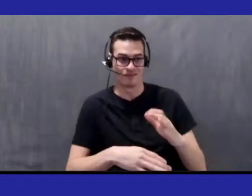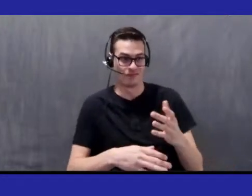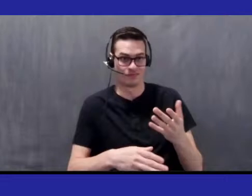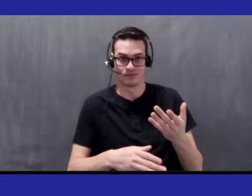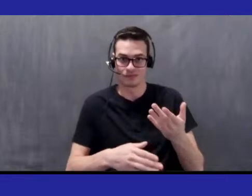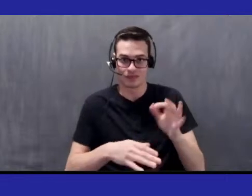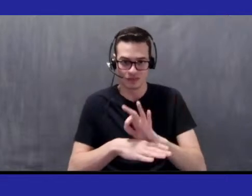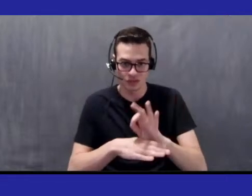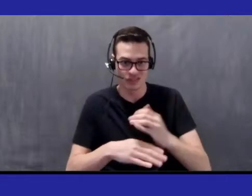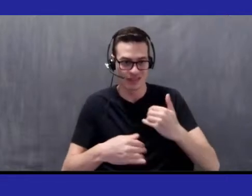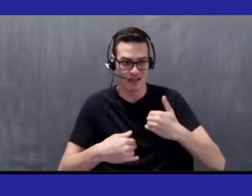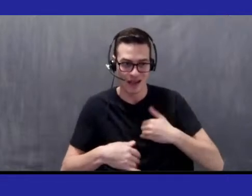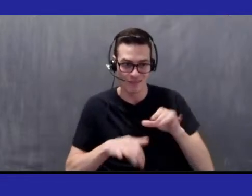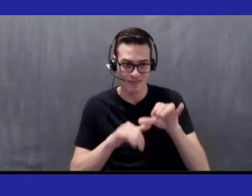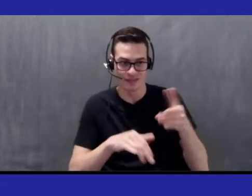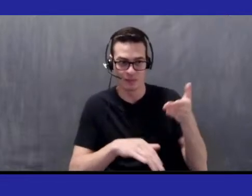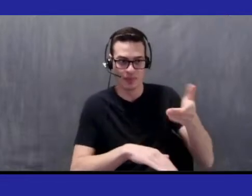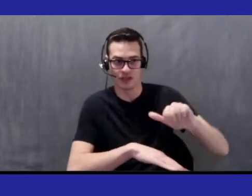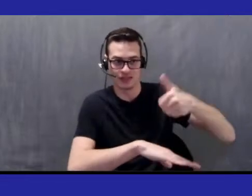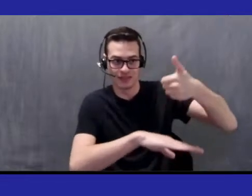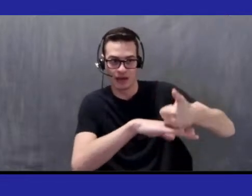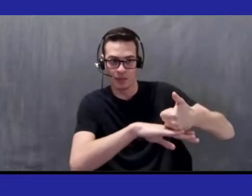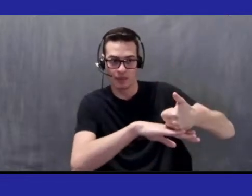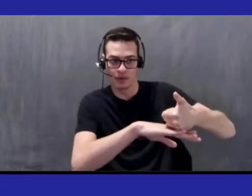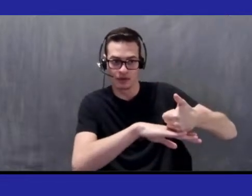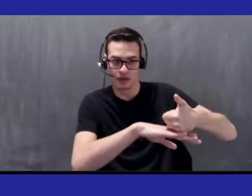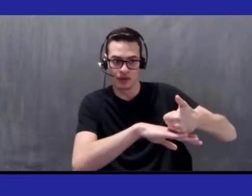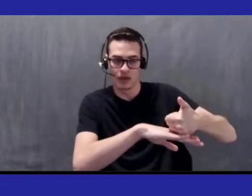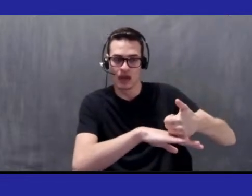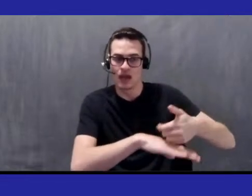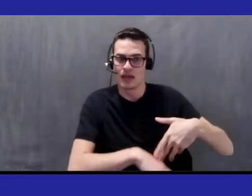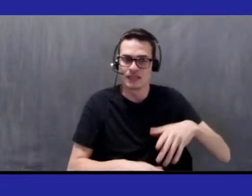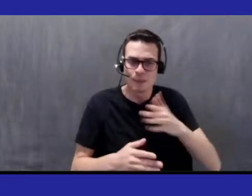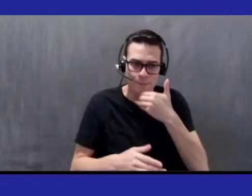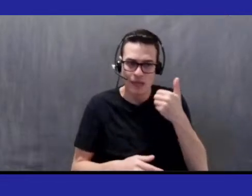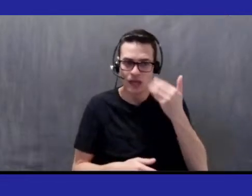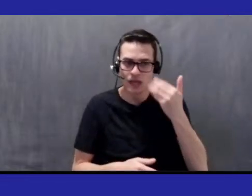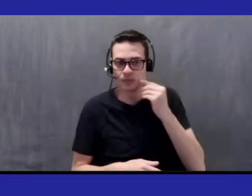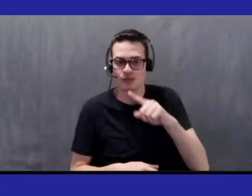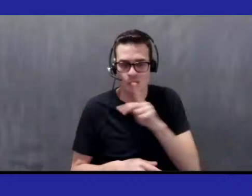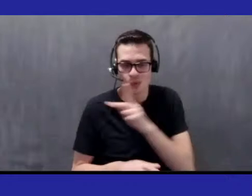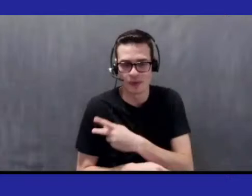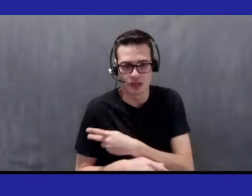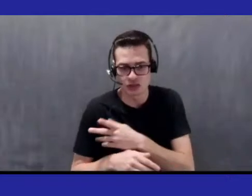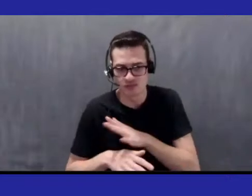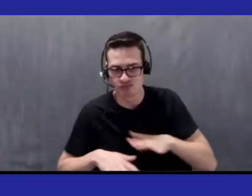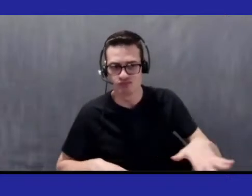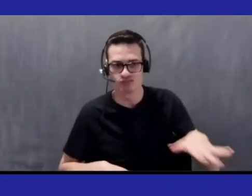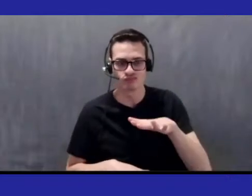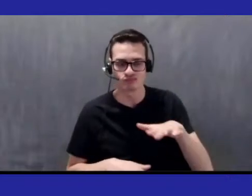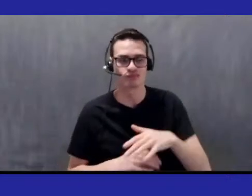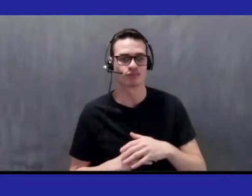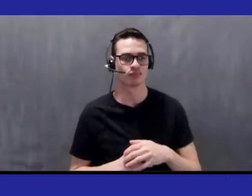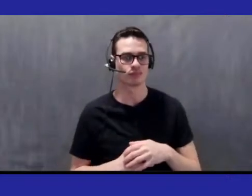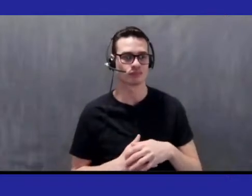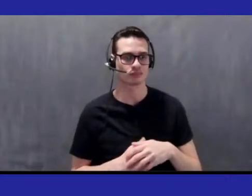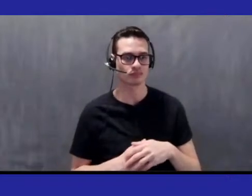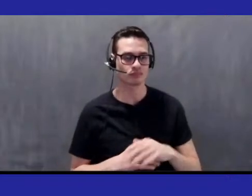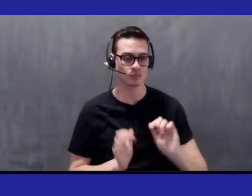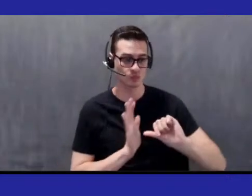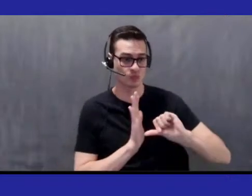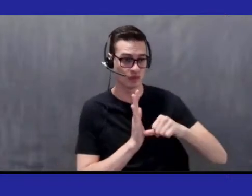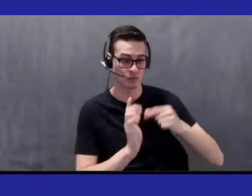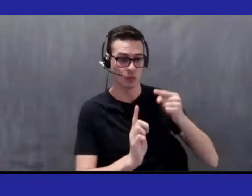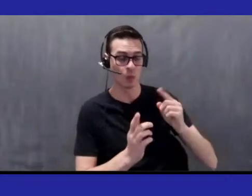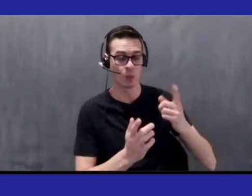but more importantly reflects better experiences for patients. And just to impress upon you this point one last time,